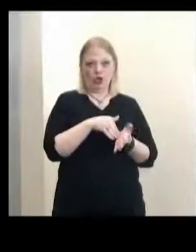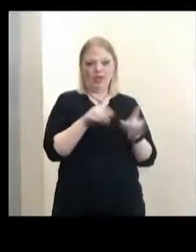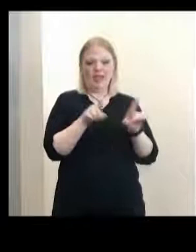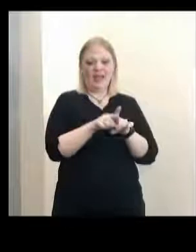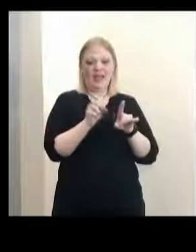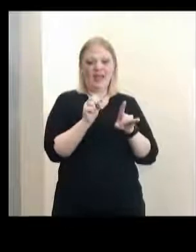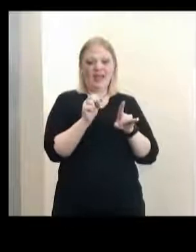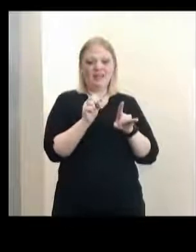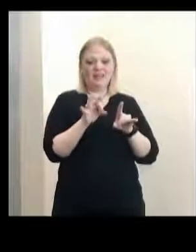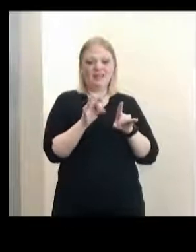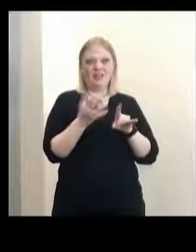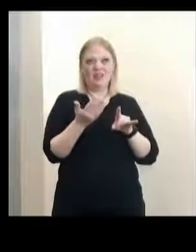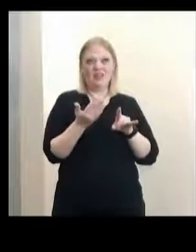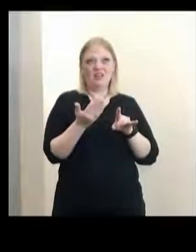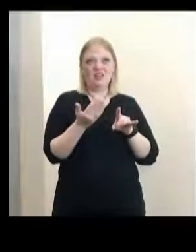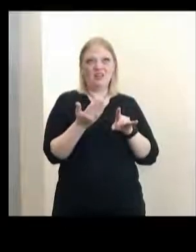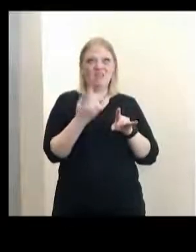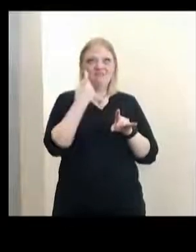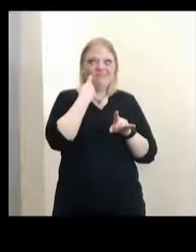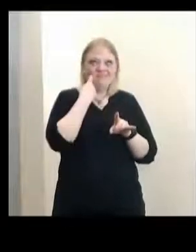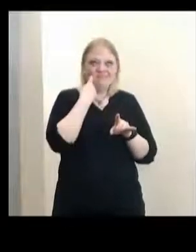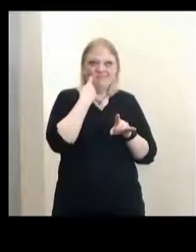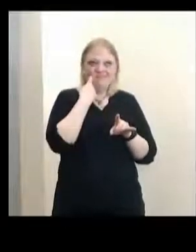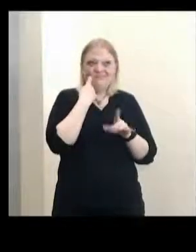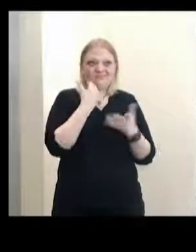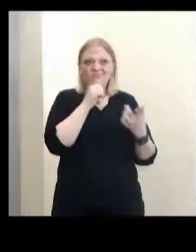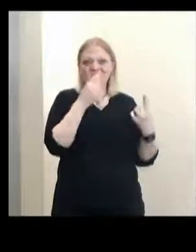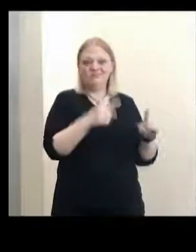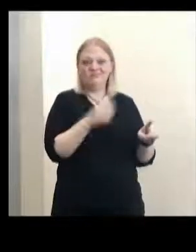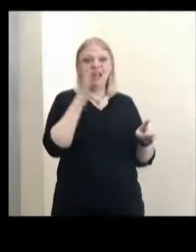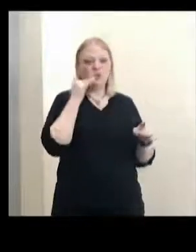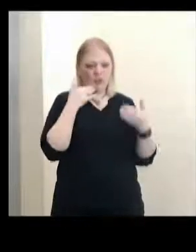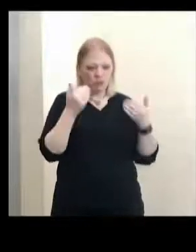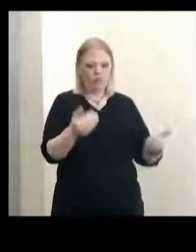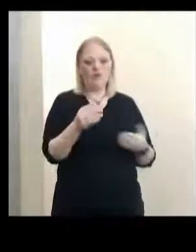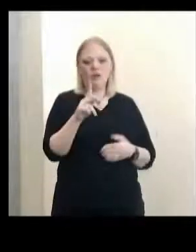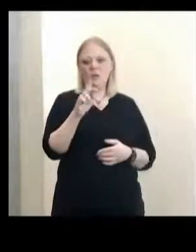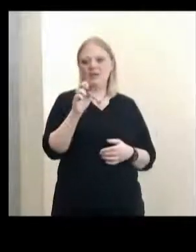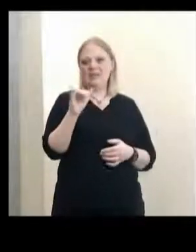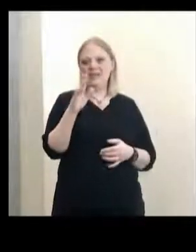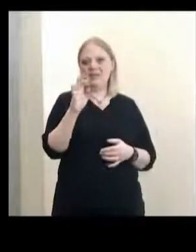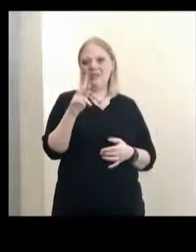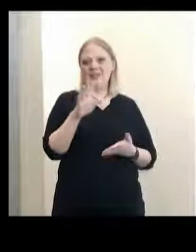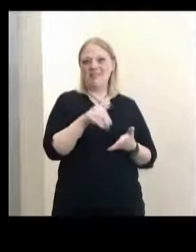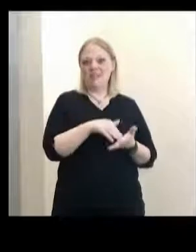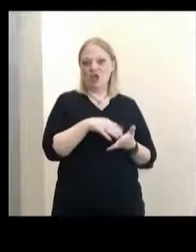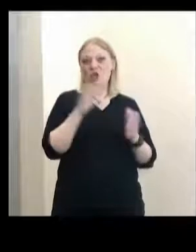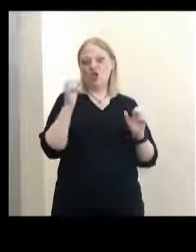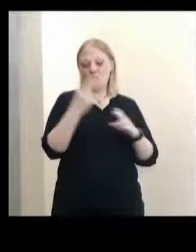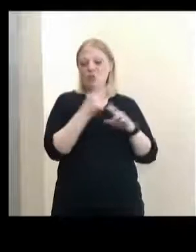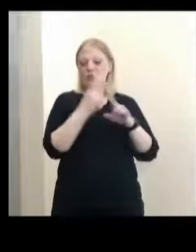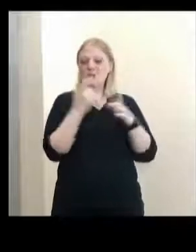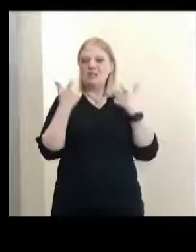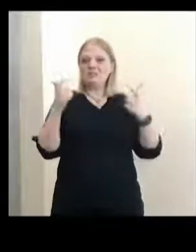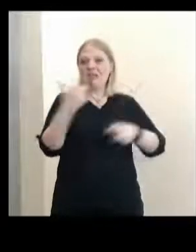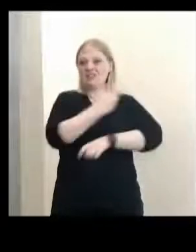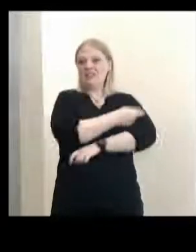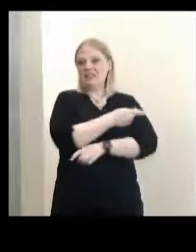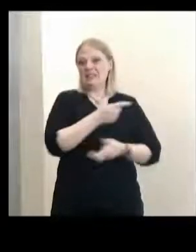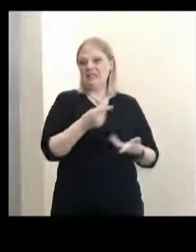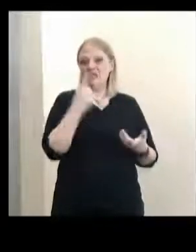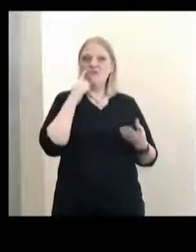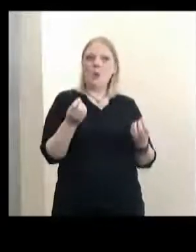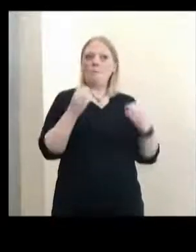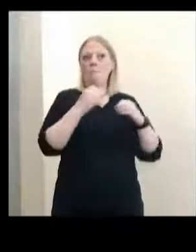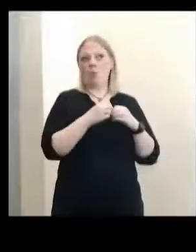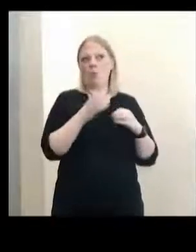it's probably not going to happen, and that's why we moved ahead with the Key Bank Center, which could be used as a mass vaccination center for more doses